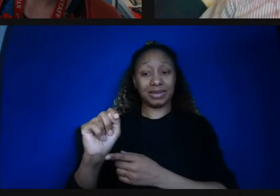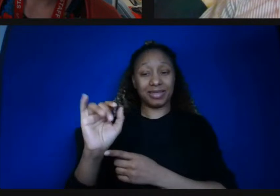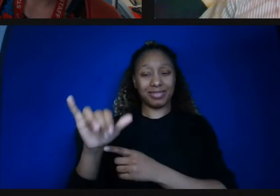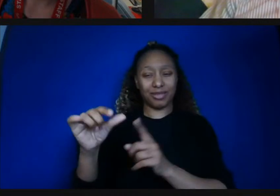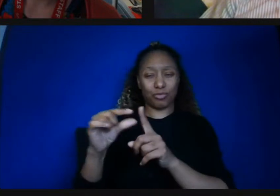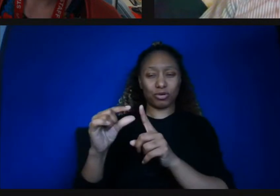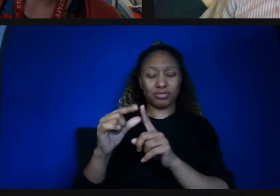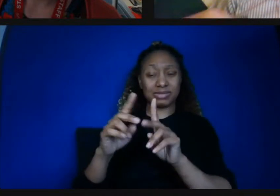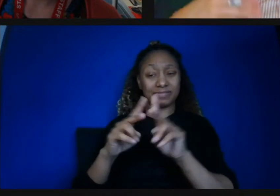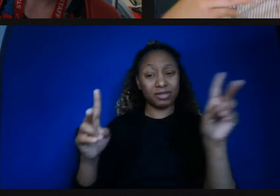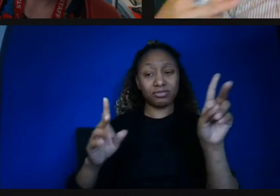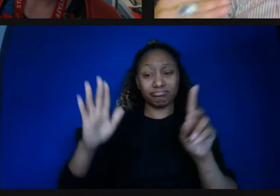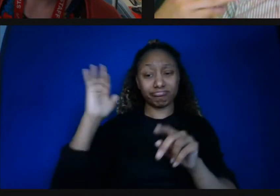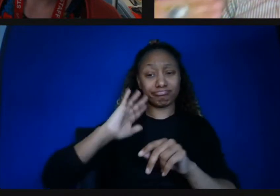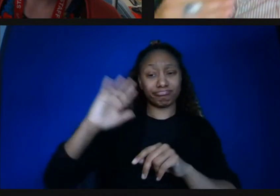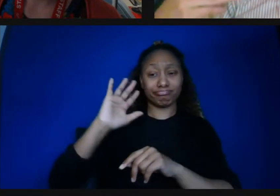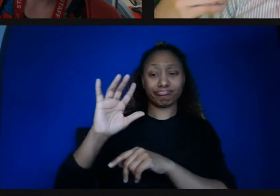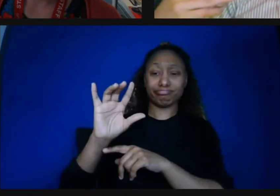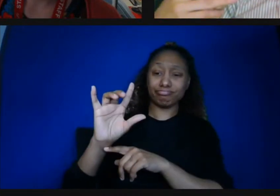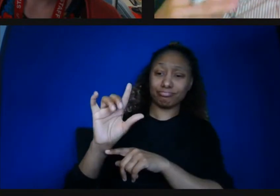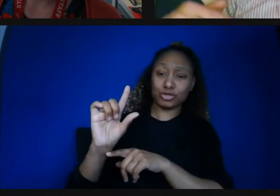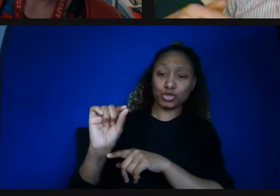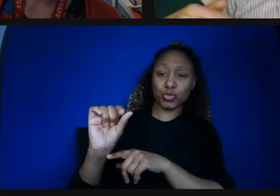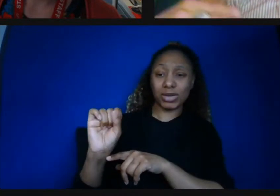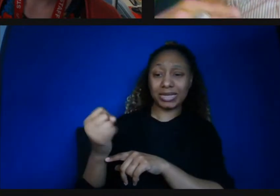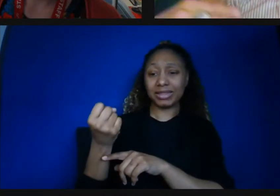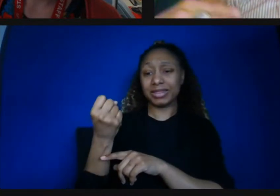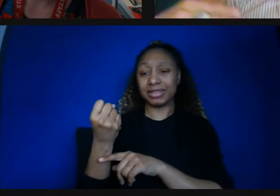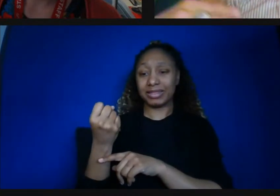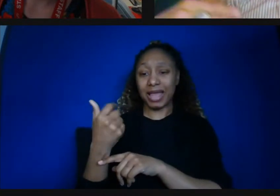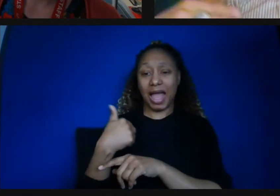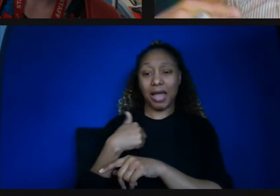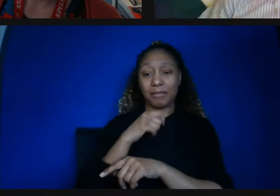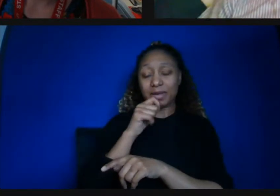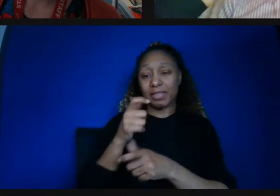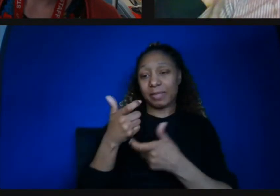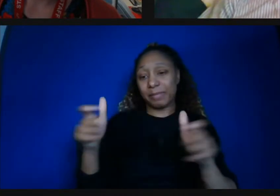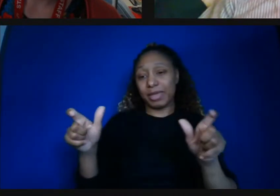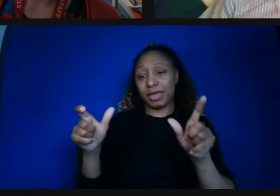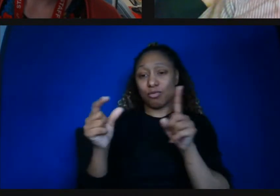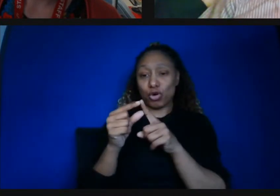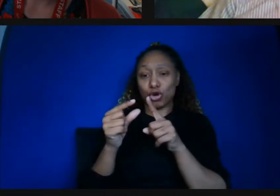term. I personally am not the biggest fan of remnant,